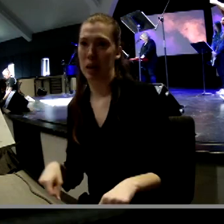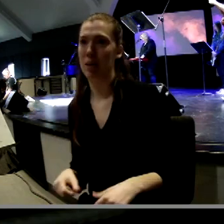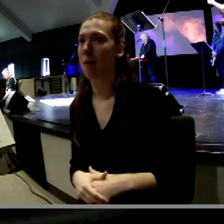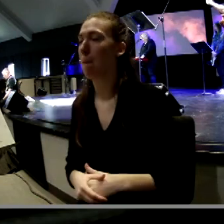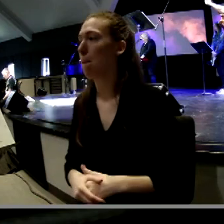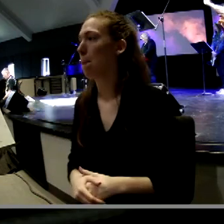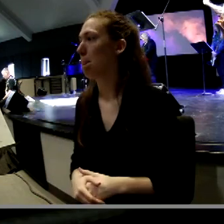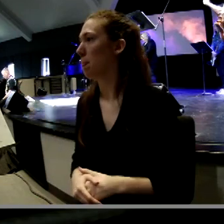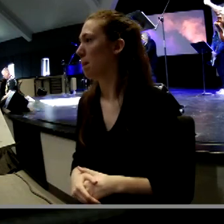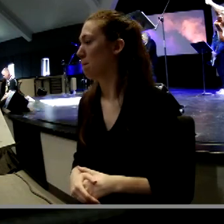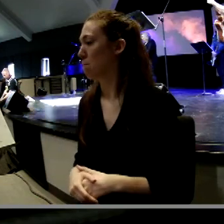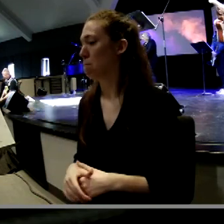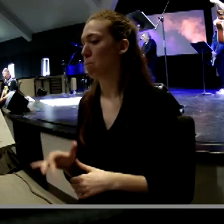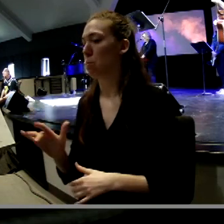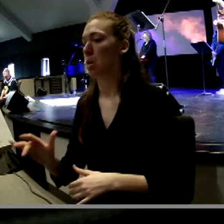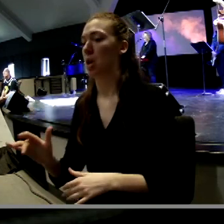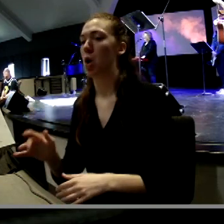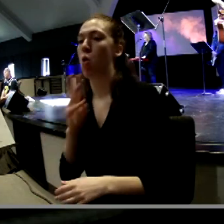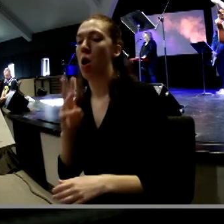It's warm-ish.